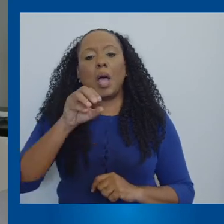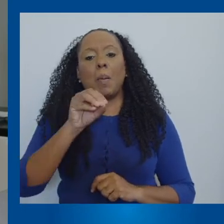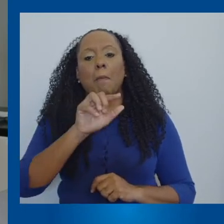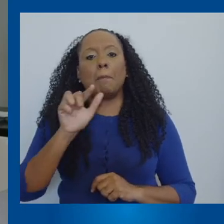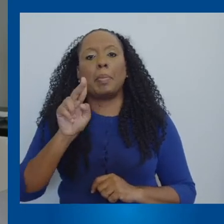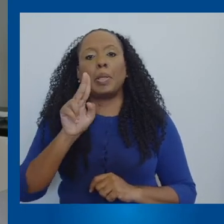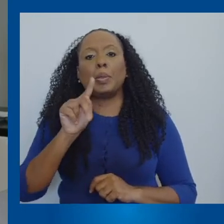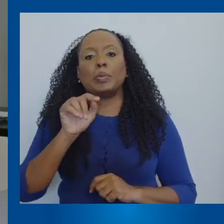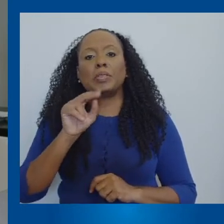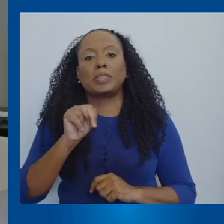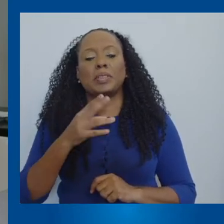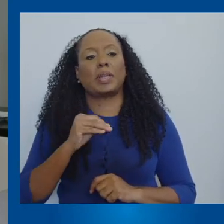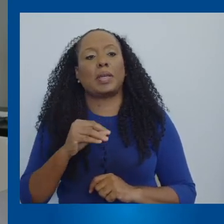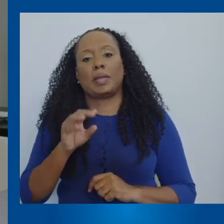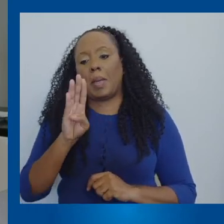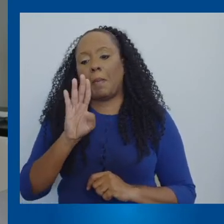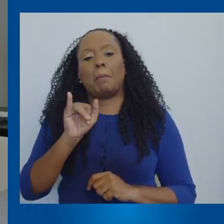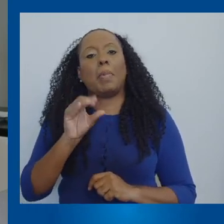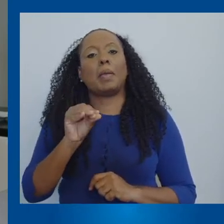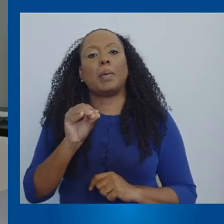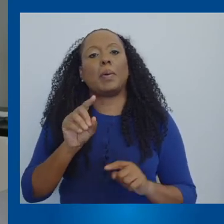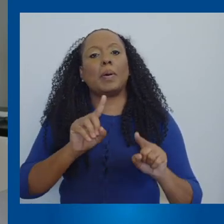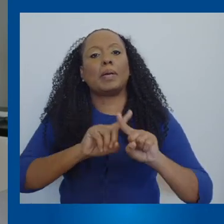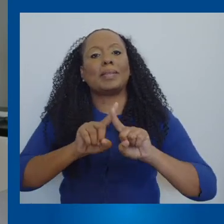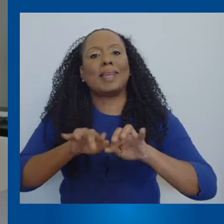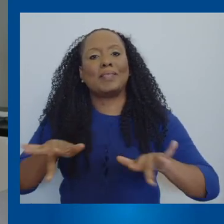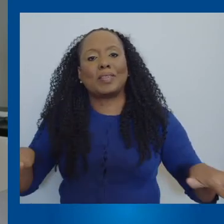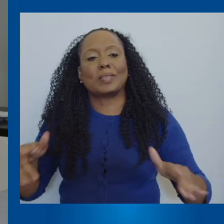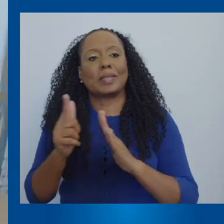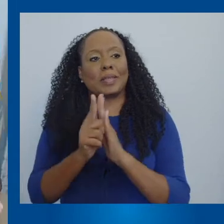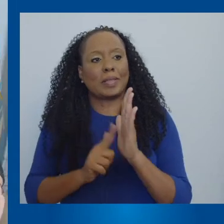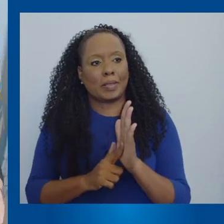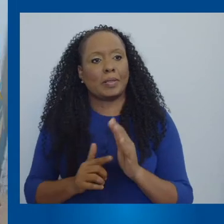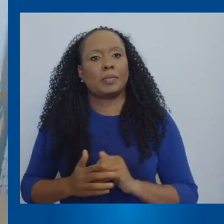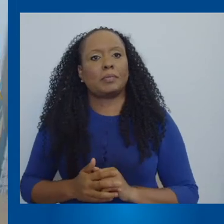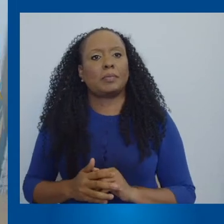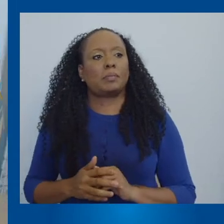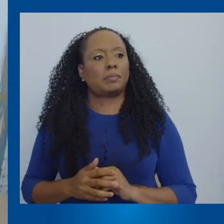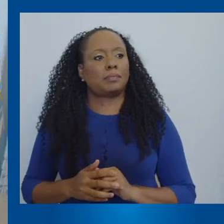best way to address AMR in these different but interconnected spaces?